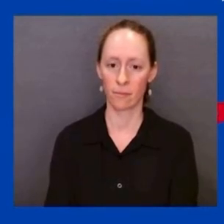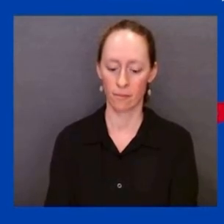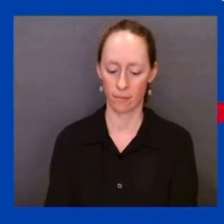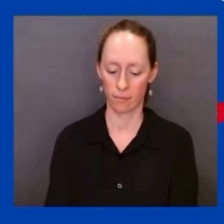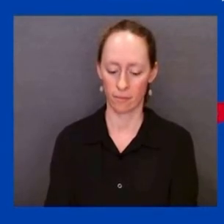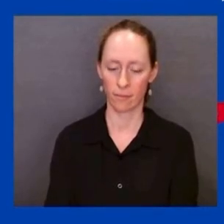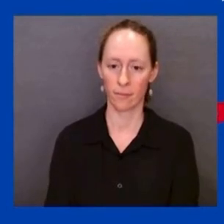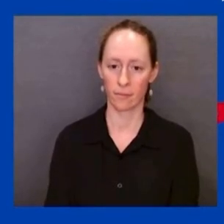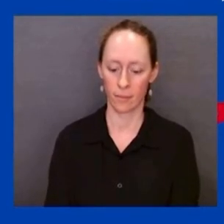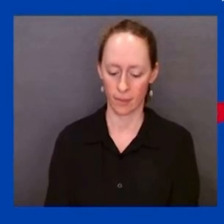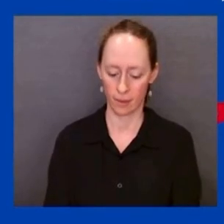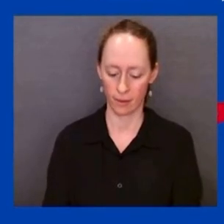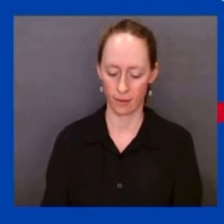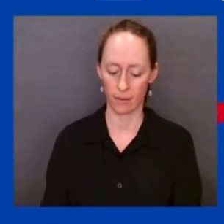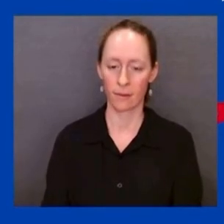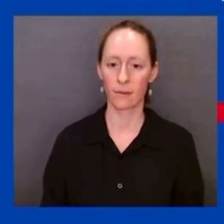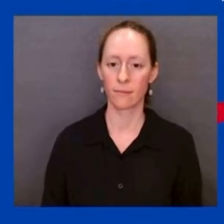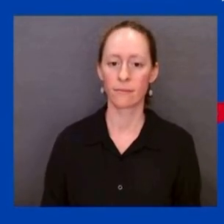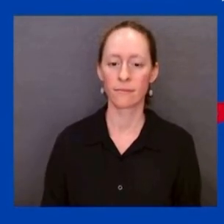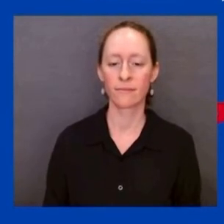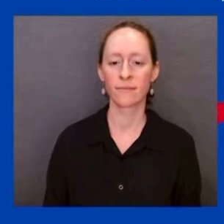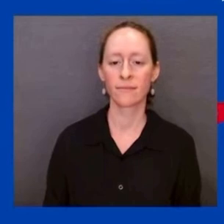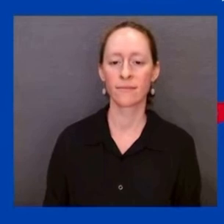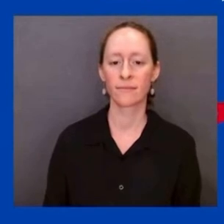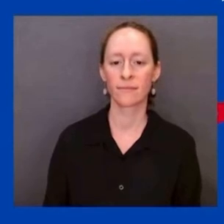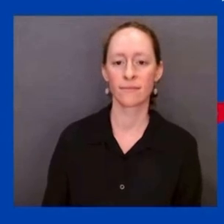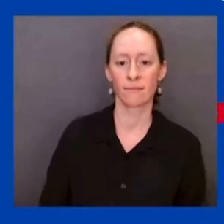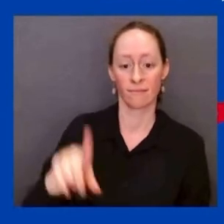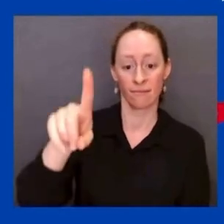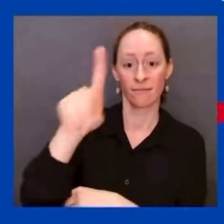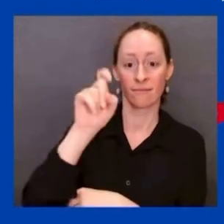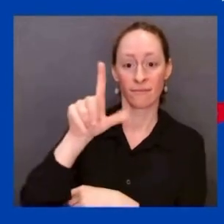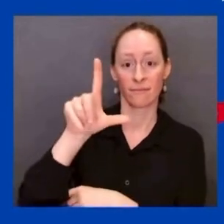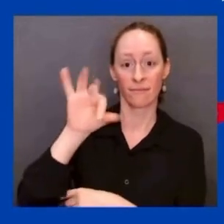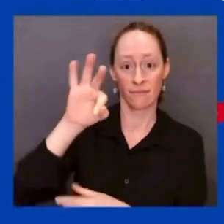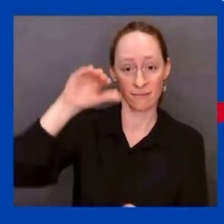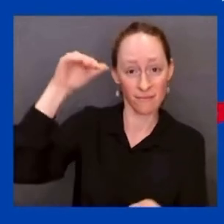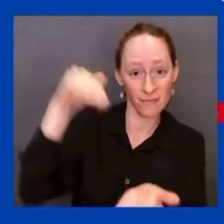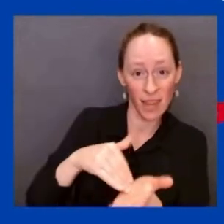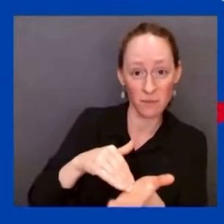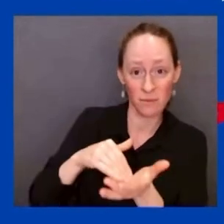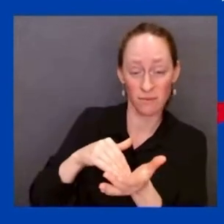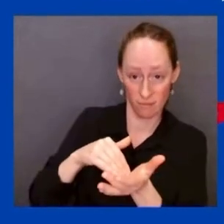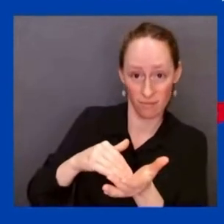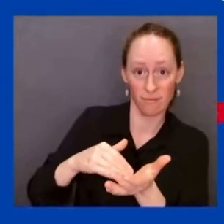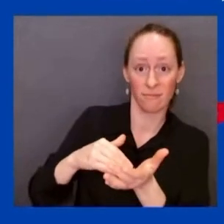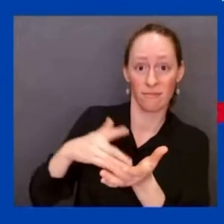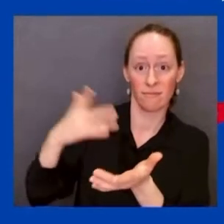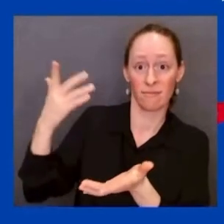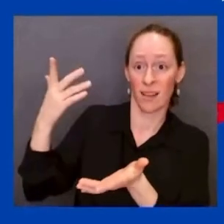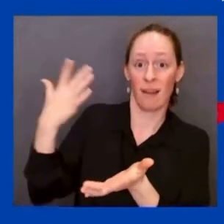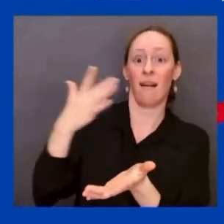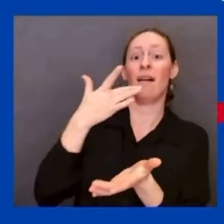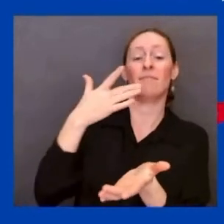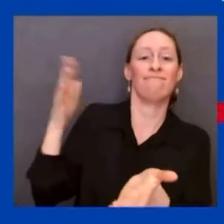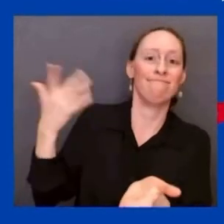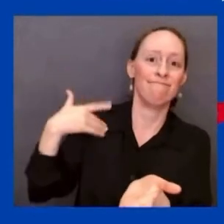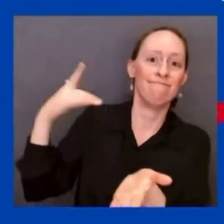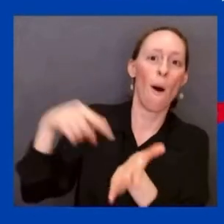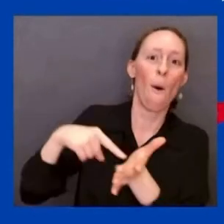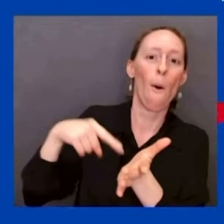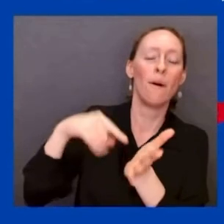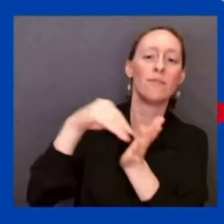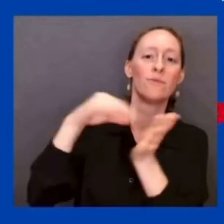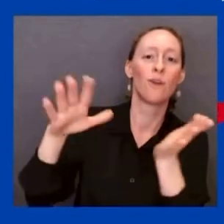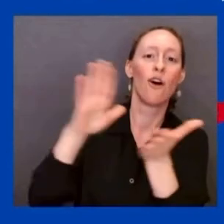$129,000 of my student loans forgiven. Wow. Oh my goodness. This was a